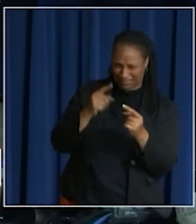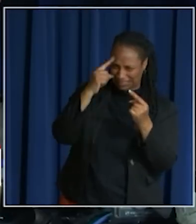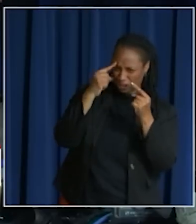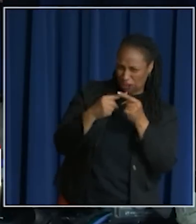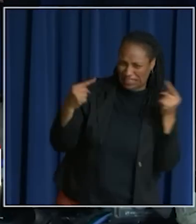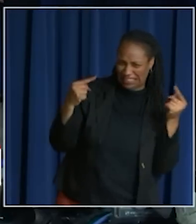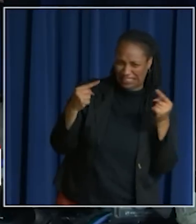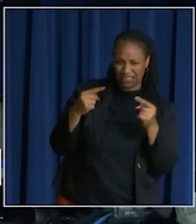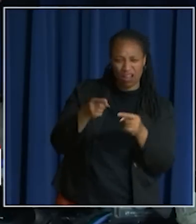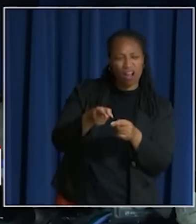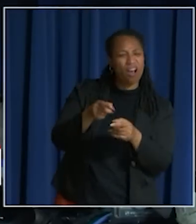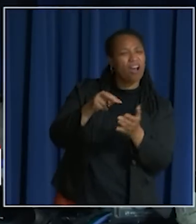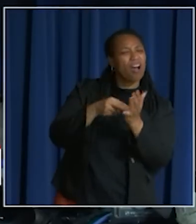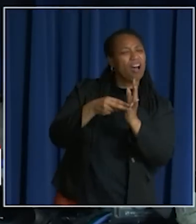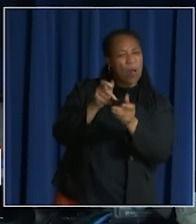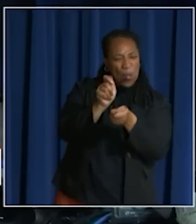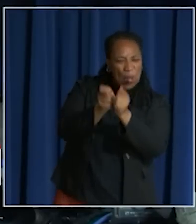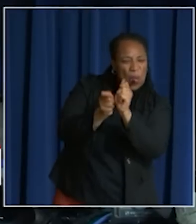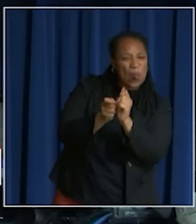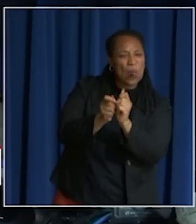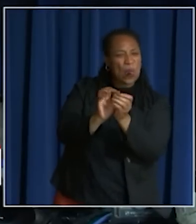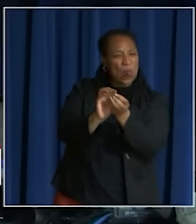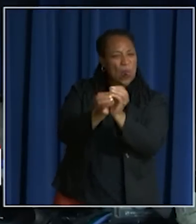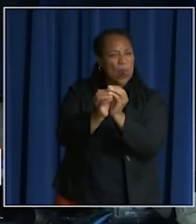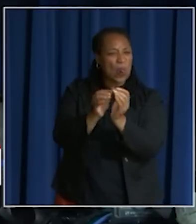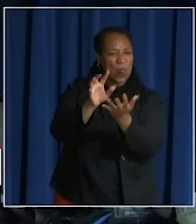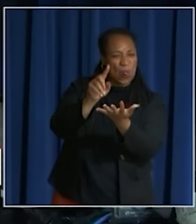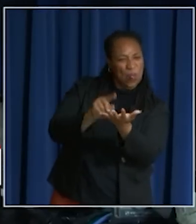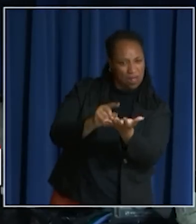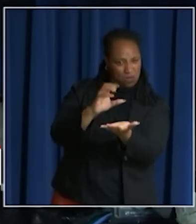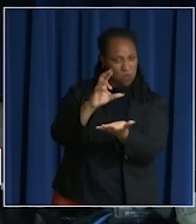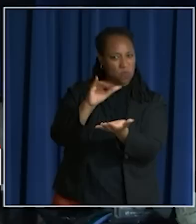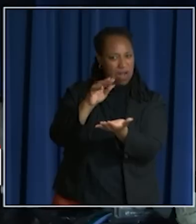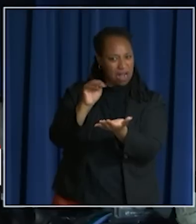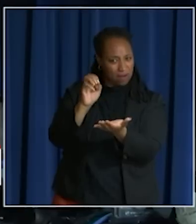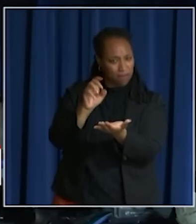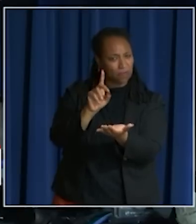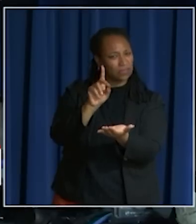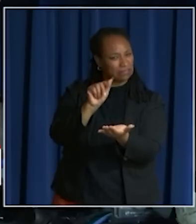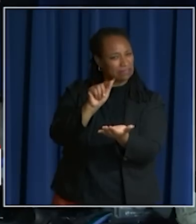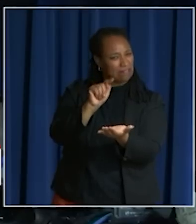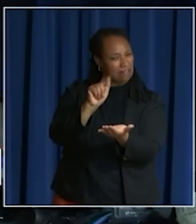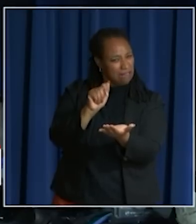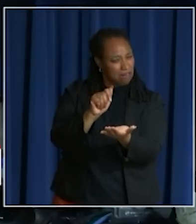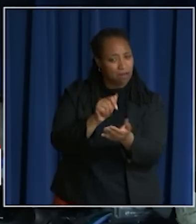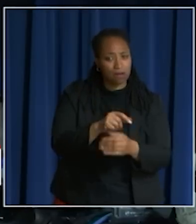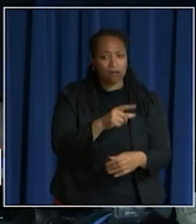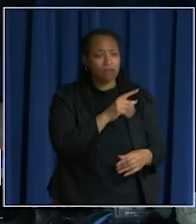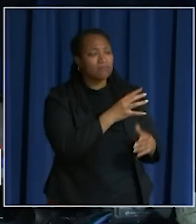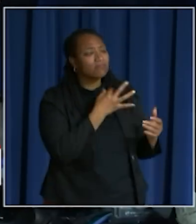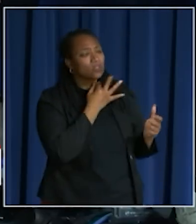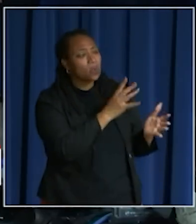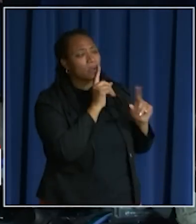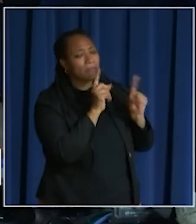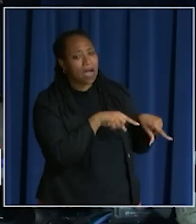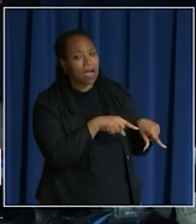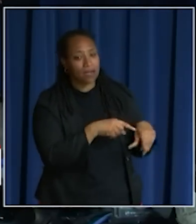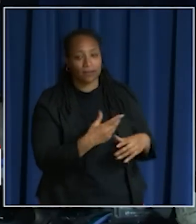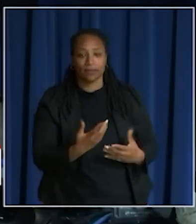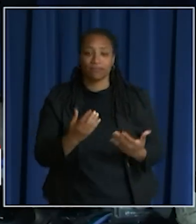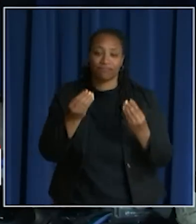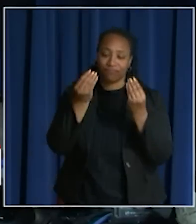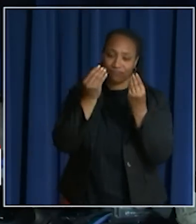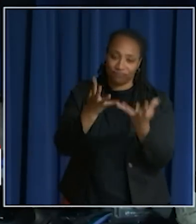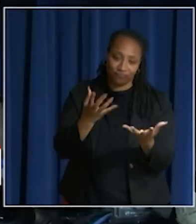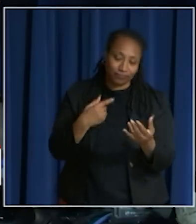what Trump said directly this morning? Well, I cannot respond to any internal investigations, and I think, as you know, we do not talk about personnel actions with regards to our